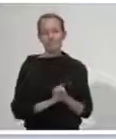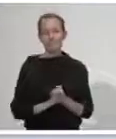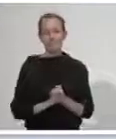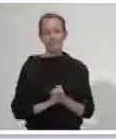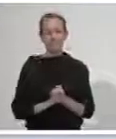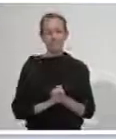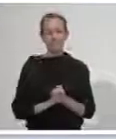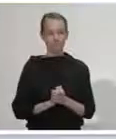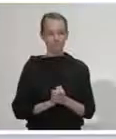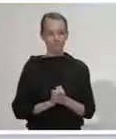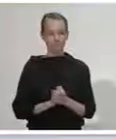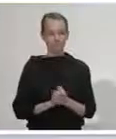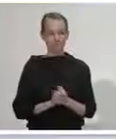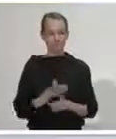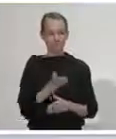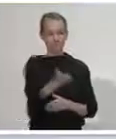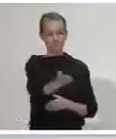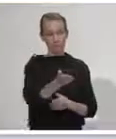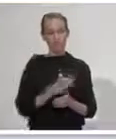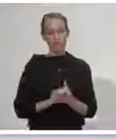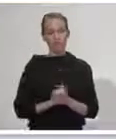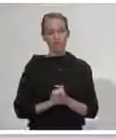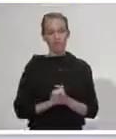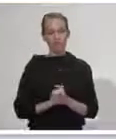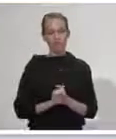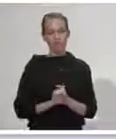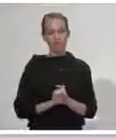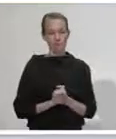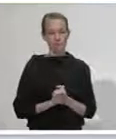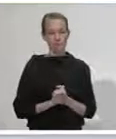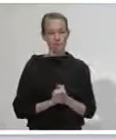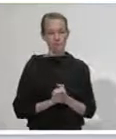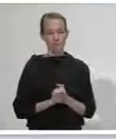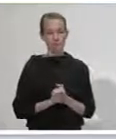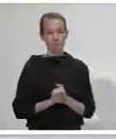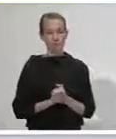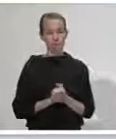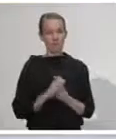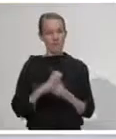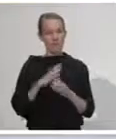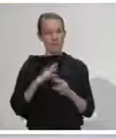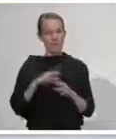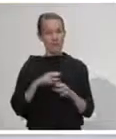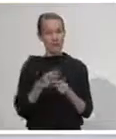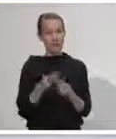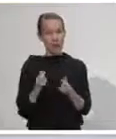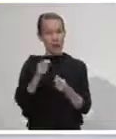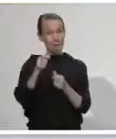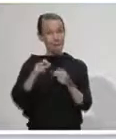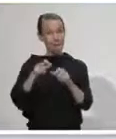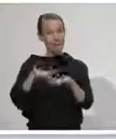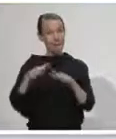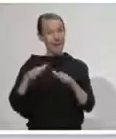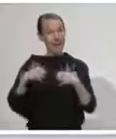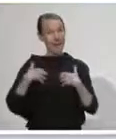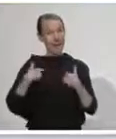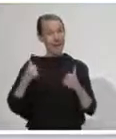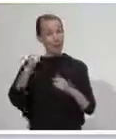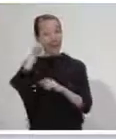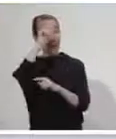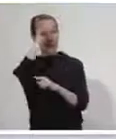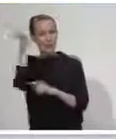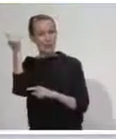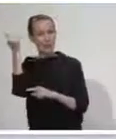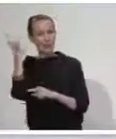Minister, some public health experts have said that they don't believe the Ministry of Health is listening to Māori